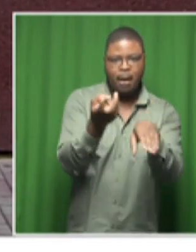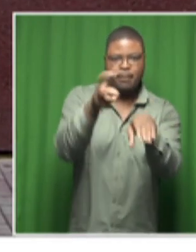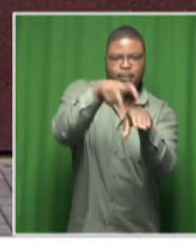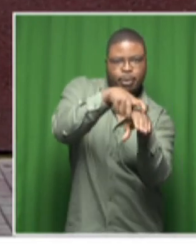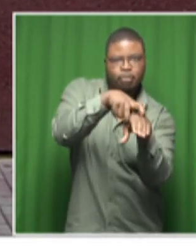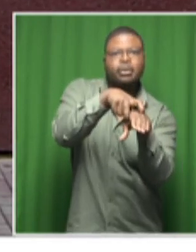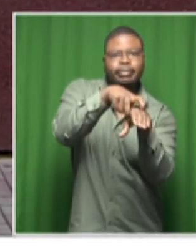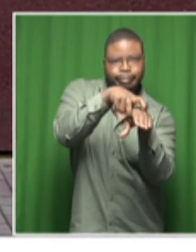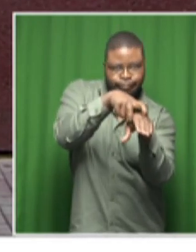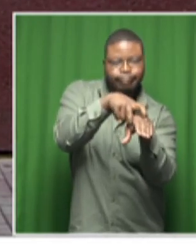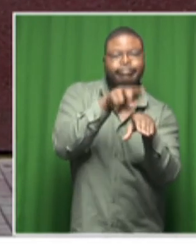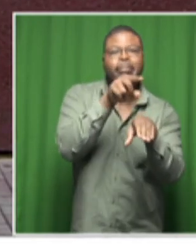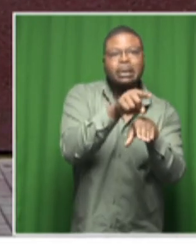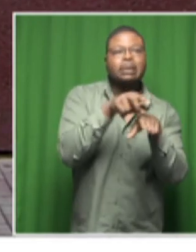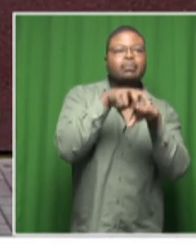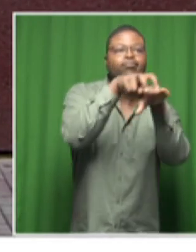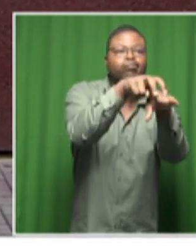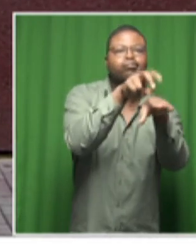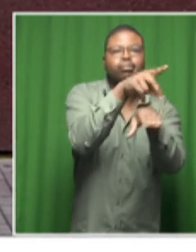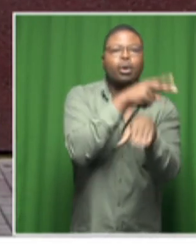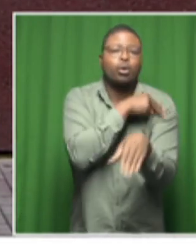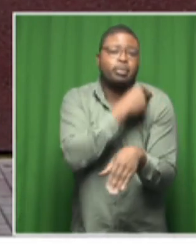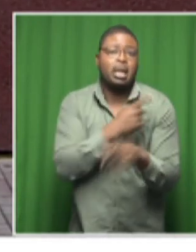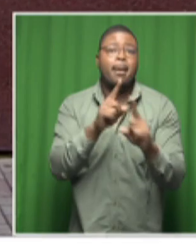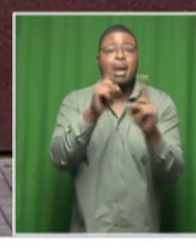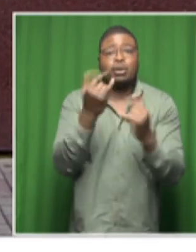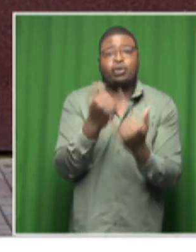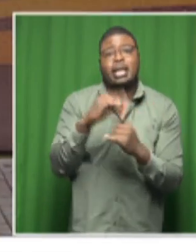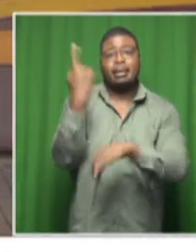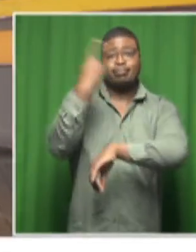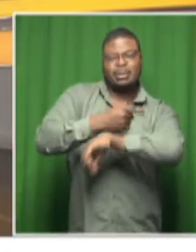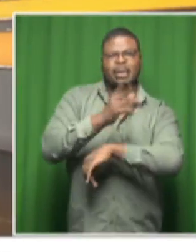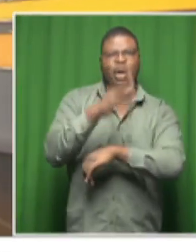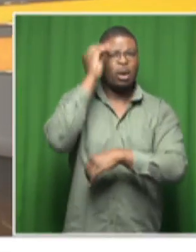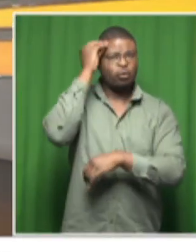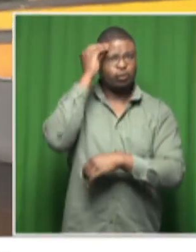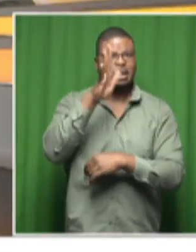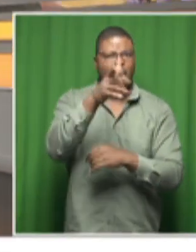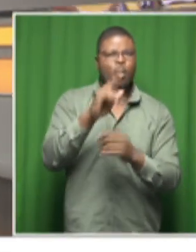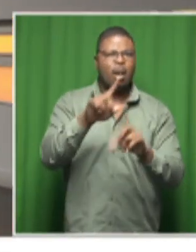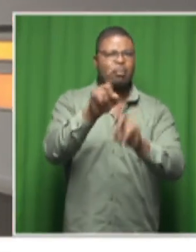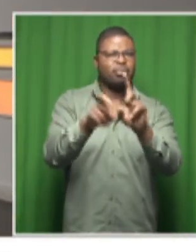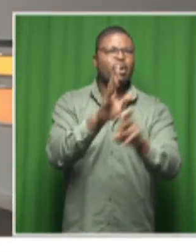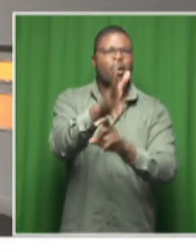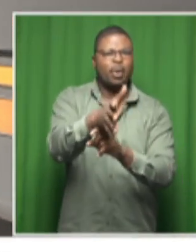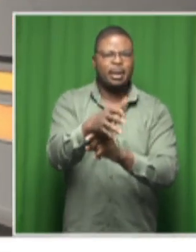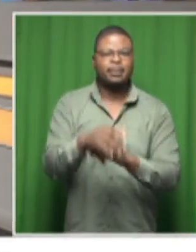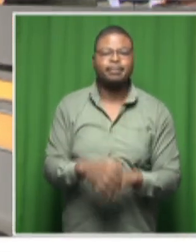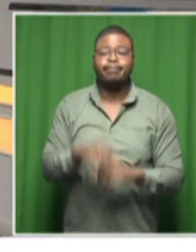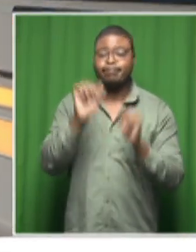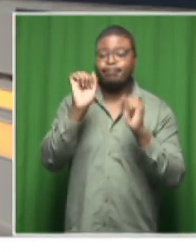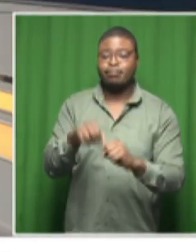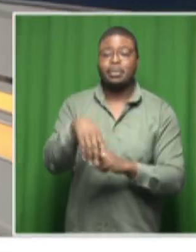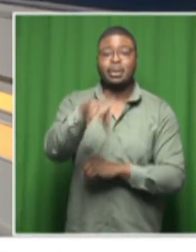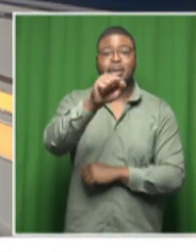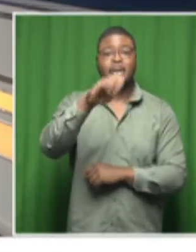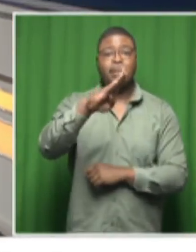also expecting quite an interesting day this morning. Chriselda, thanks so much. And of course, SABC News